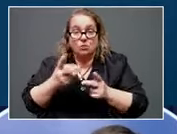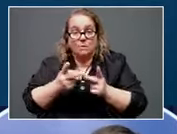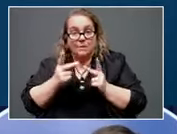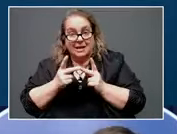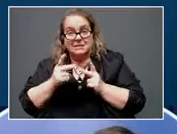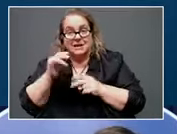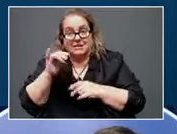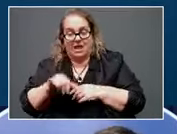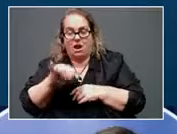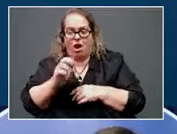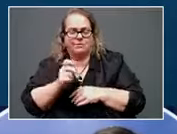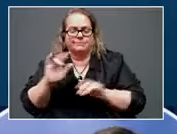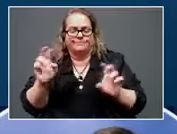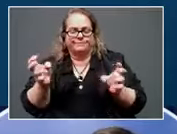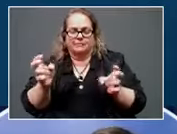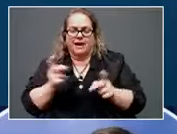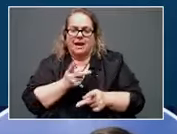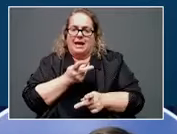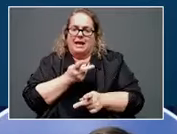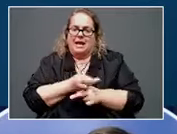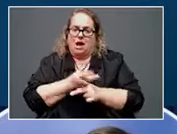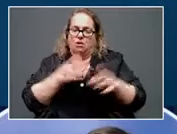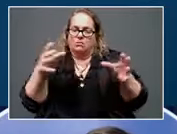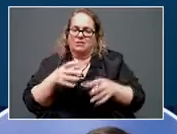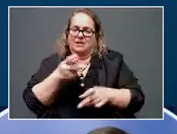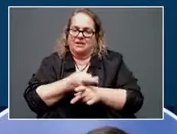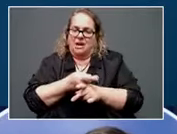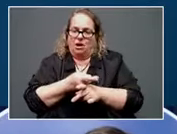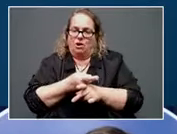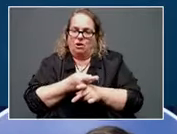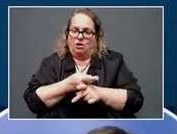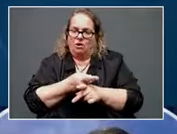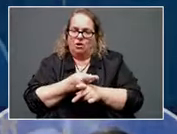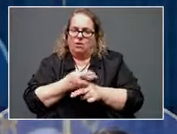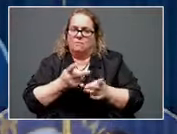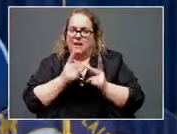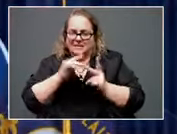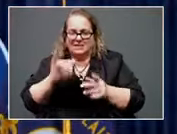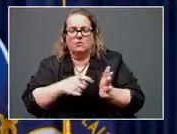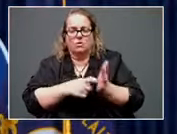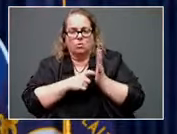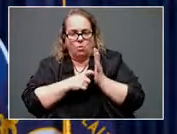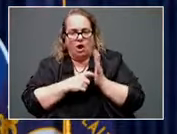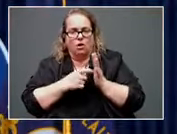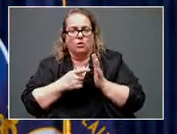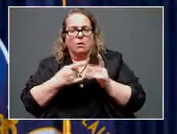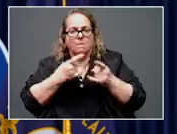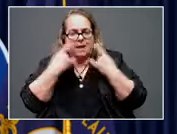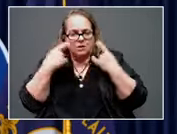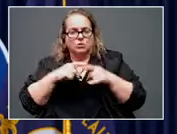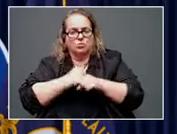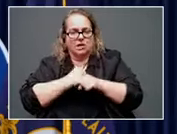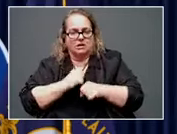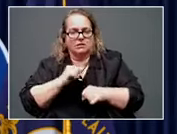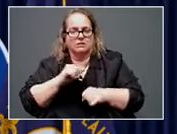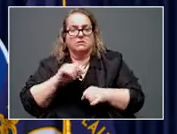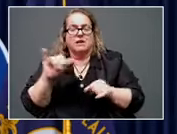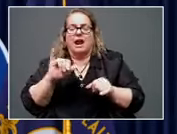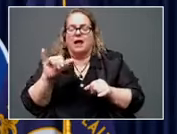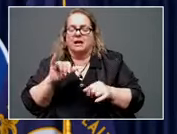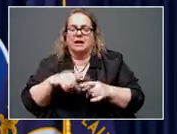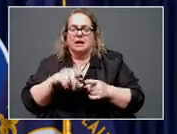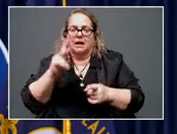type facilities that will need to keep requiring masks to protect those that we serve or our employees. Those are groups like the Kentucky